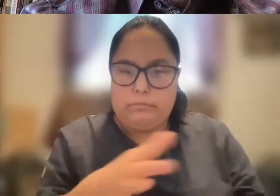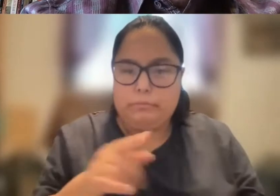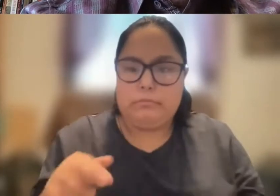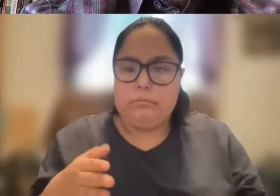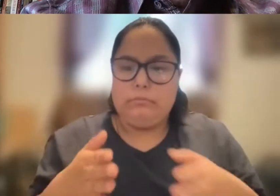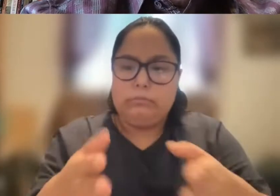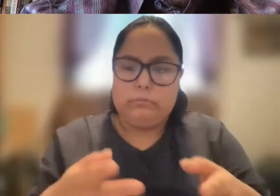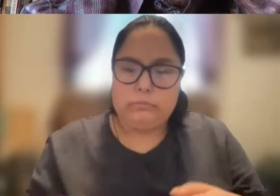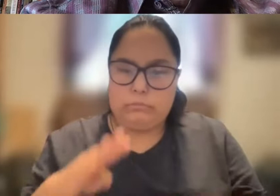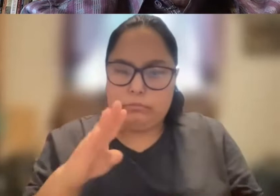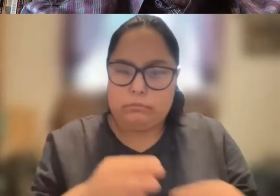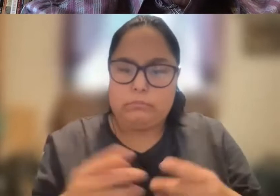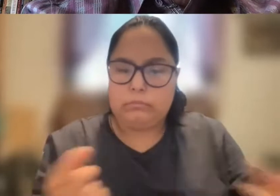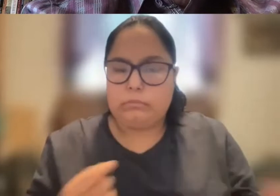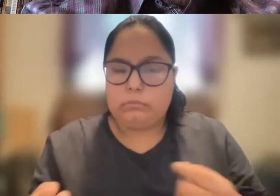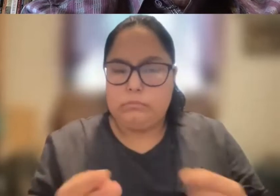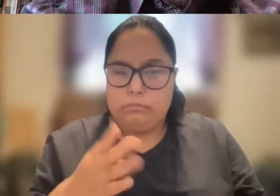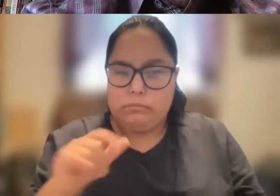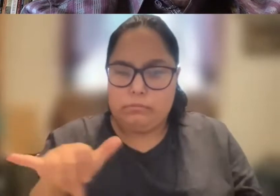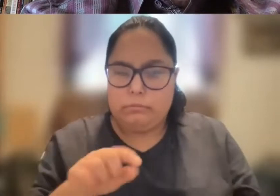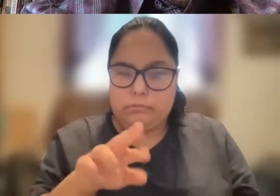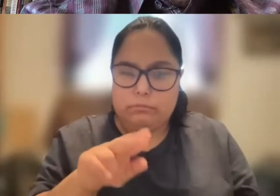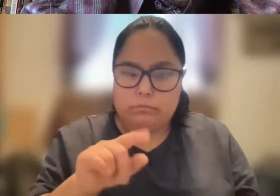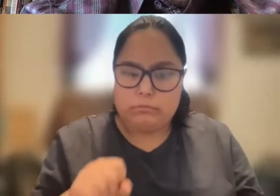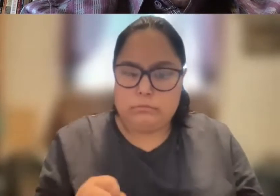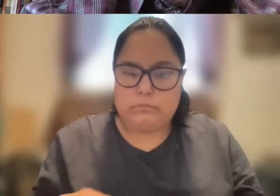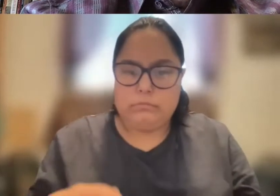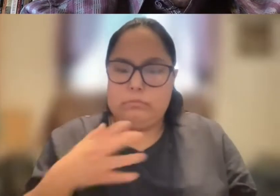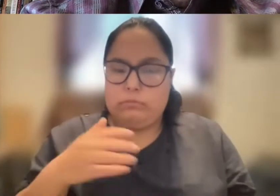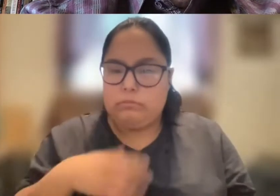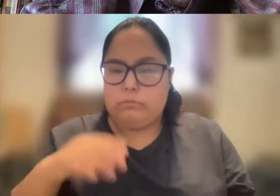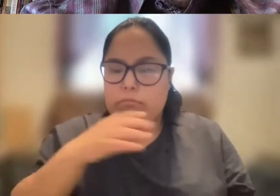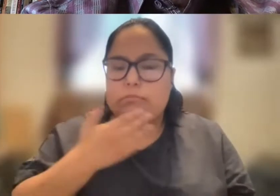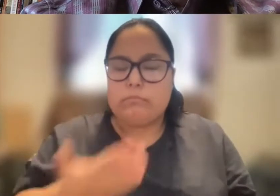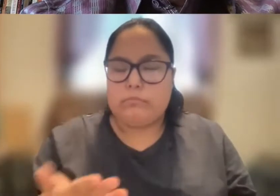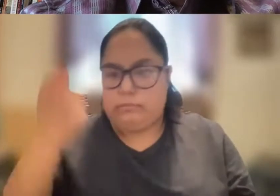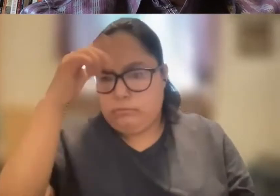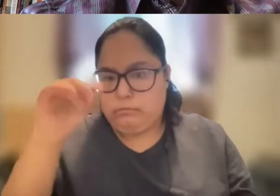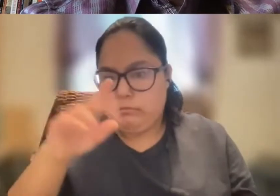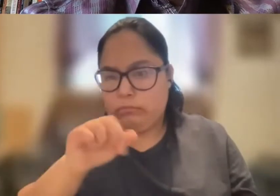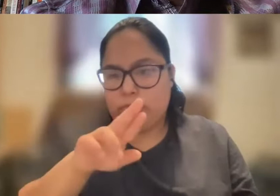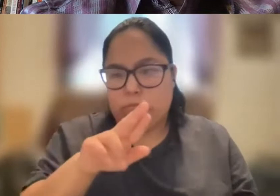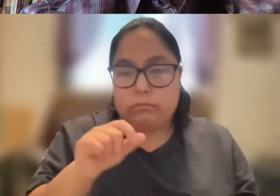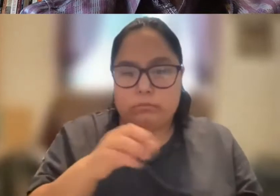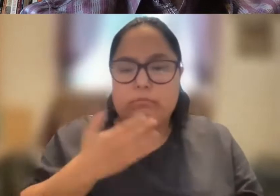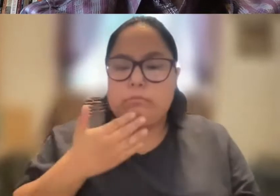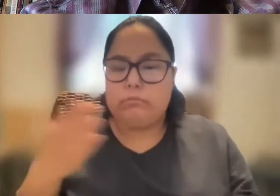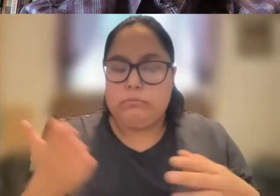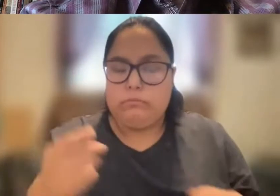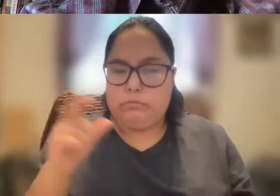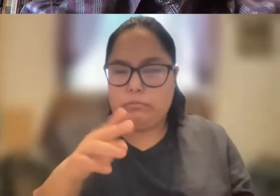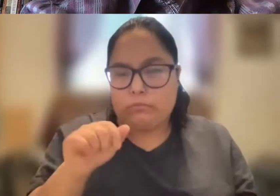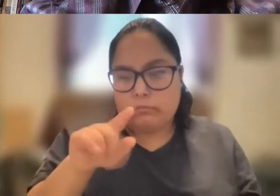to do business. And no one is going to tell me that I can't be a good soldier and I can't be a good paramedic because I'm gay.